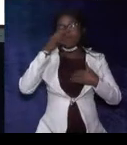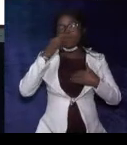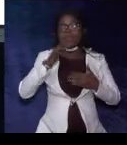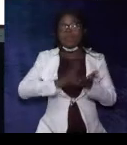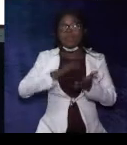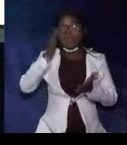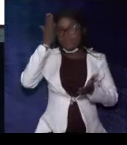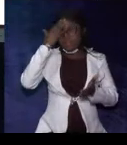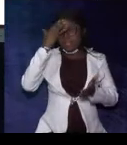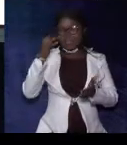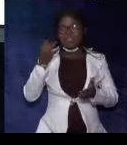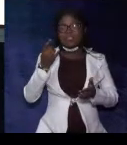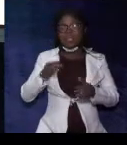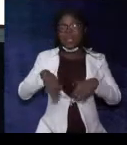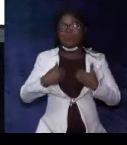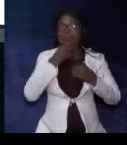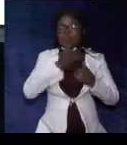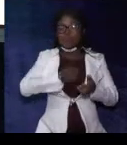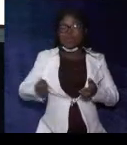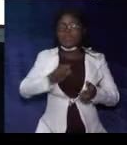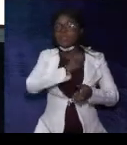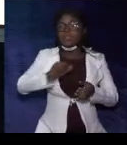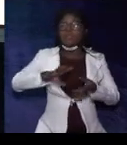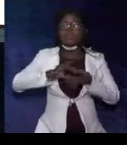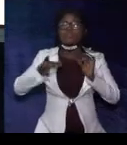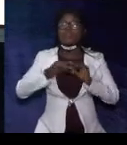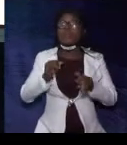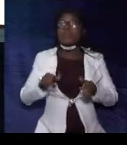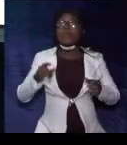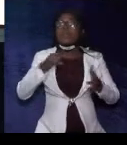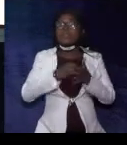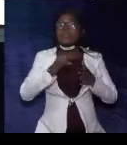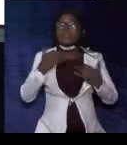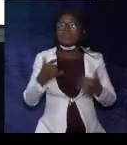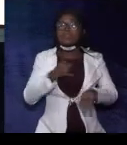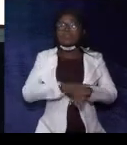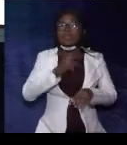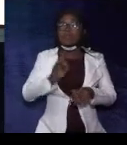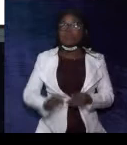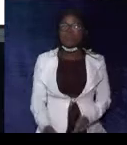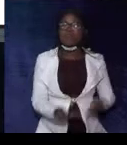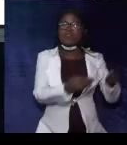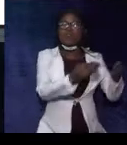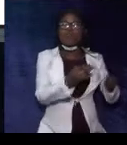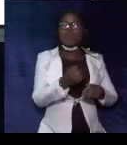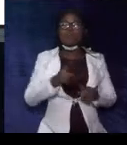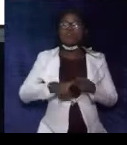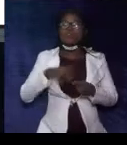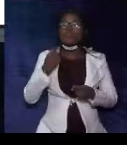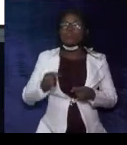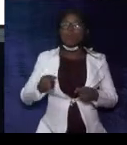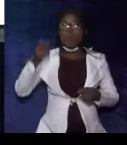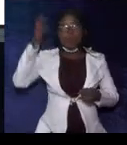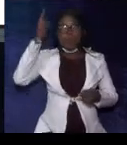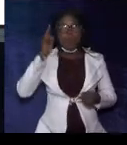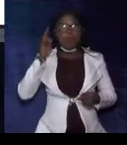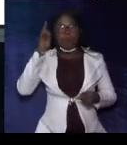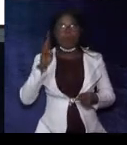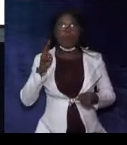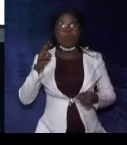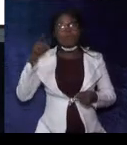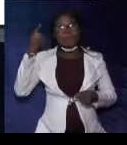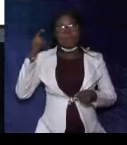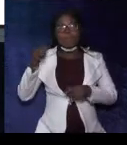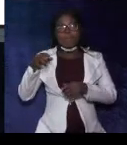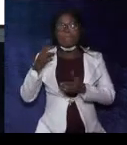Yes, I knew you had fun learning the elements of a story. It is time to hand you over to your